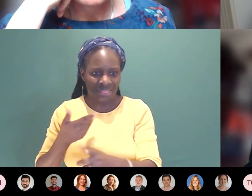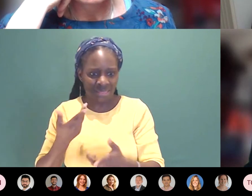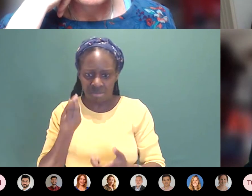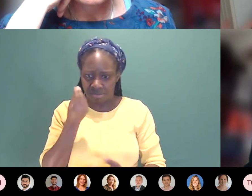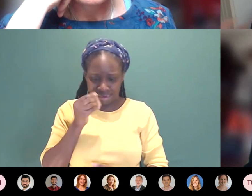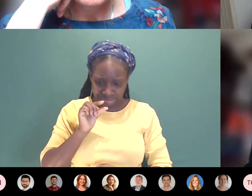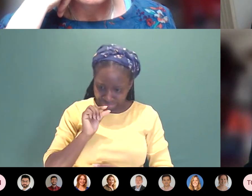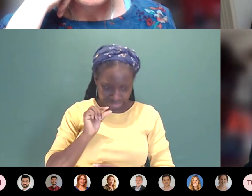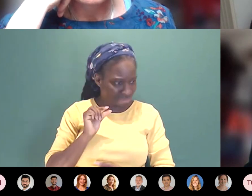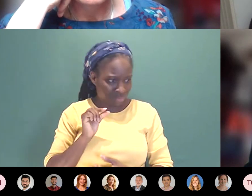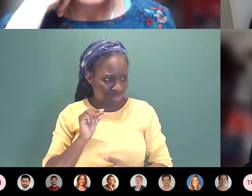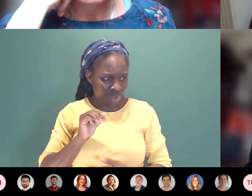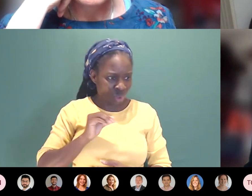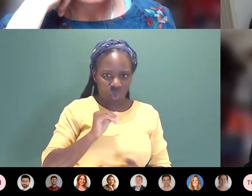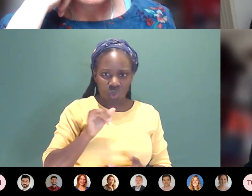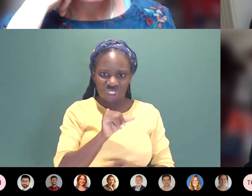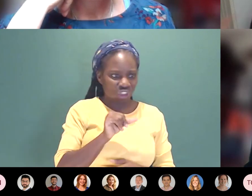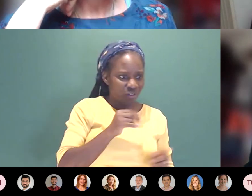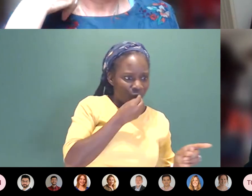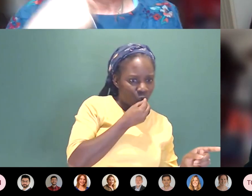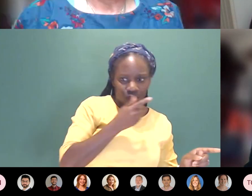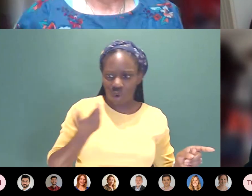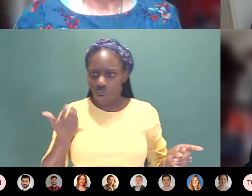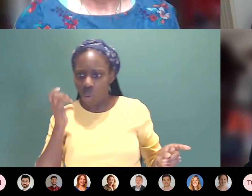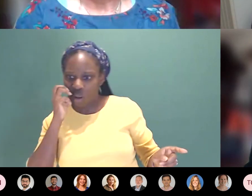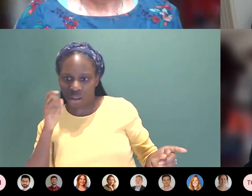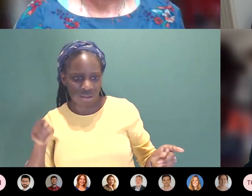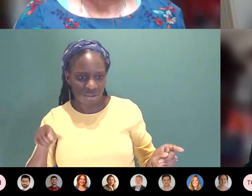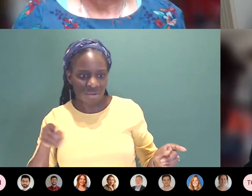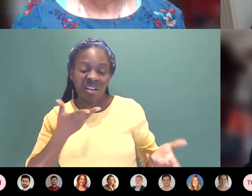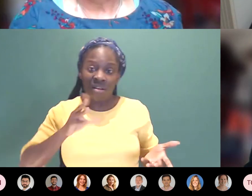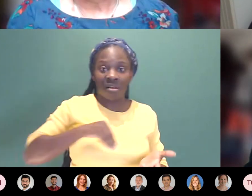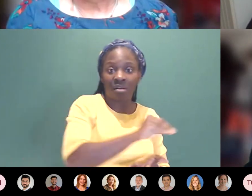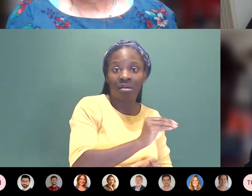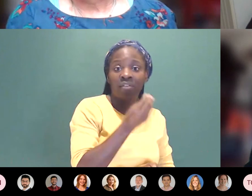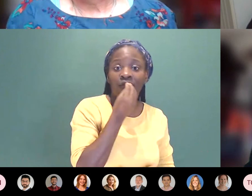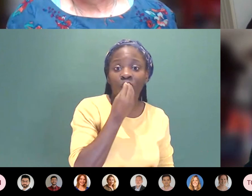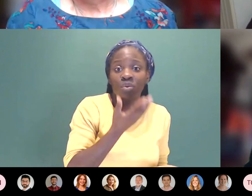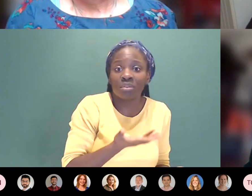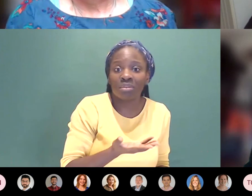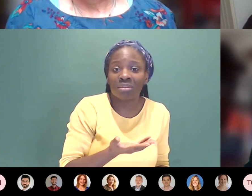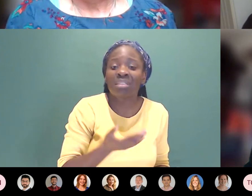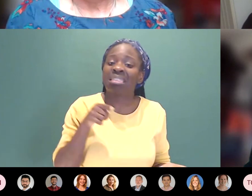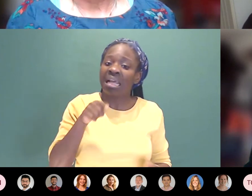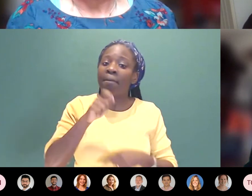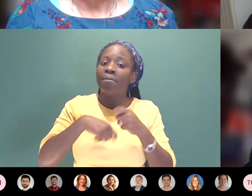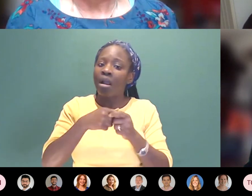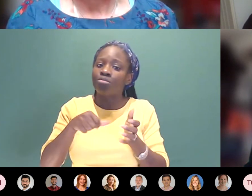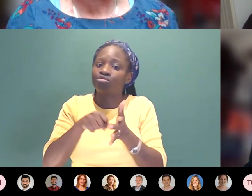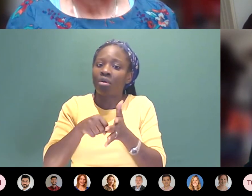were losing those mutual support networks that they had before, and that was a real struggle for them.